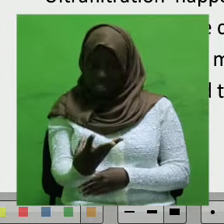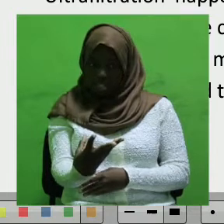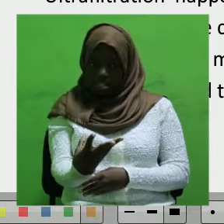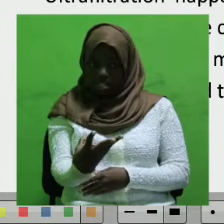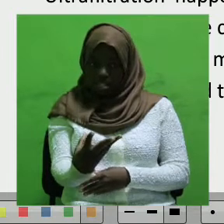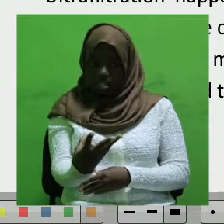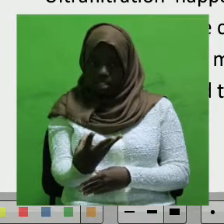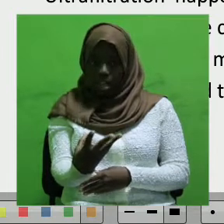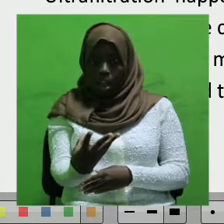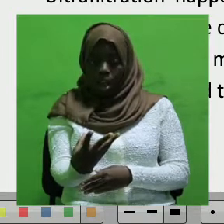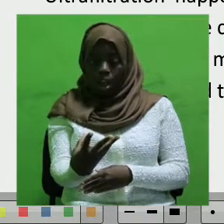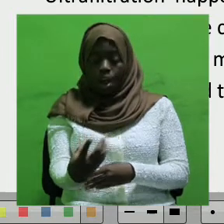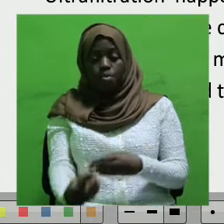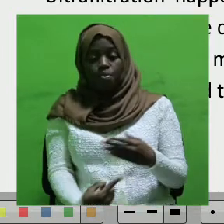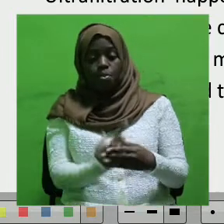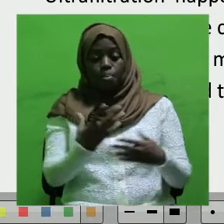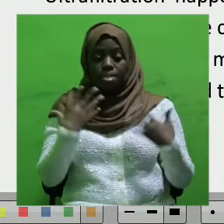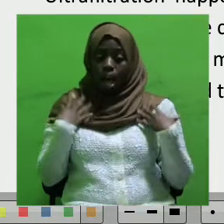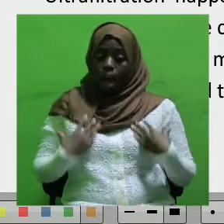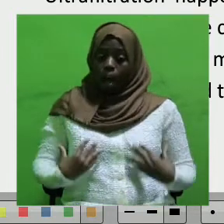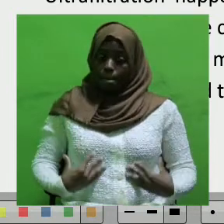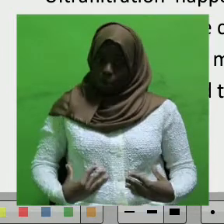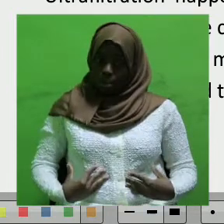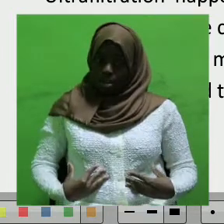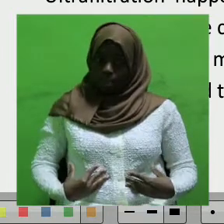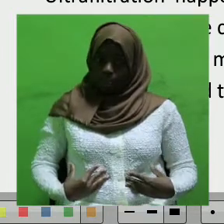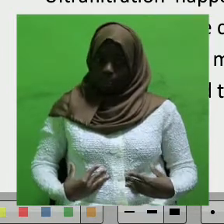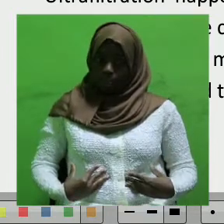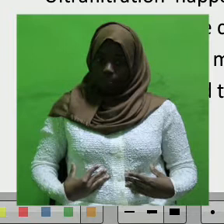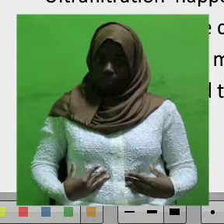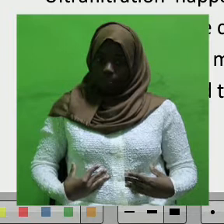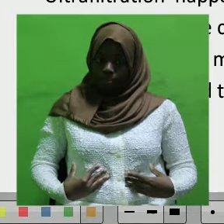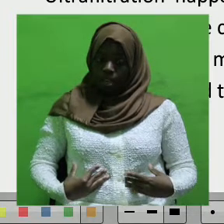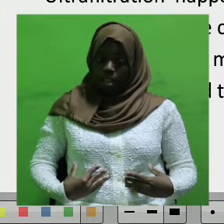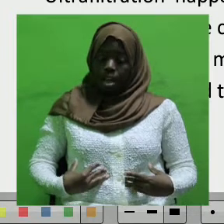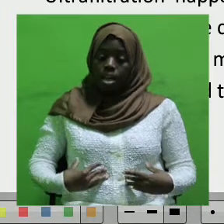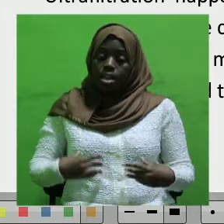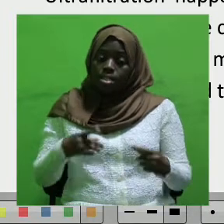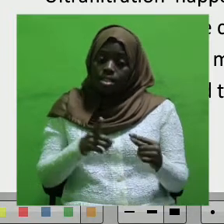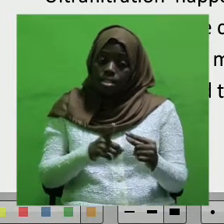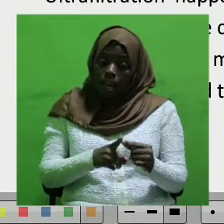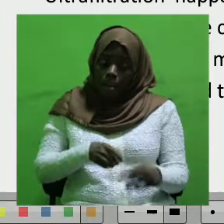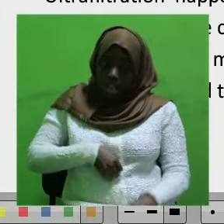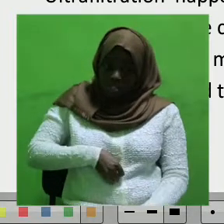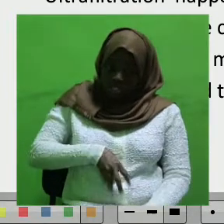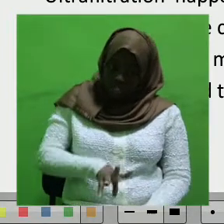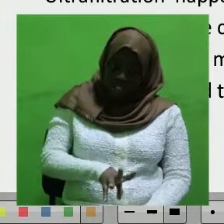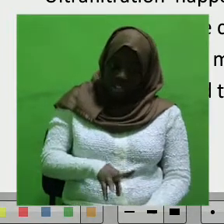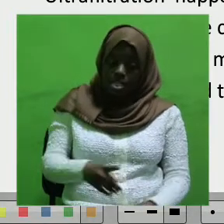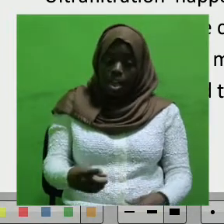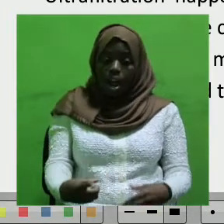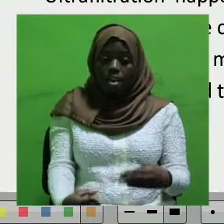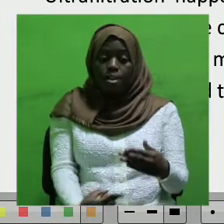wastes from the body. So a key term in excretion is